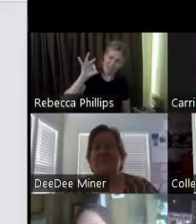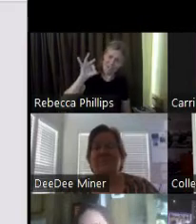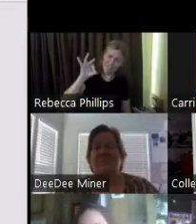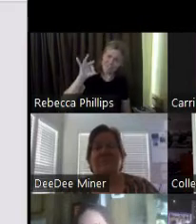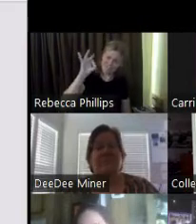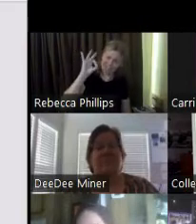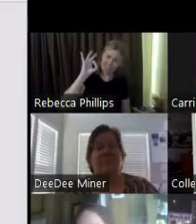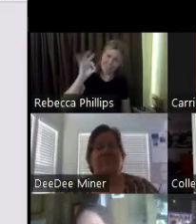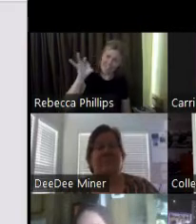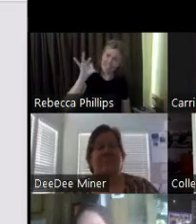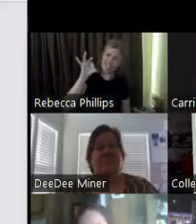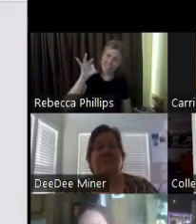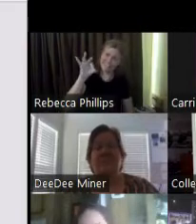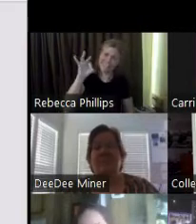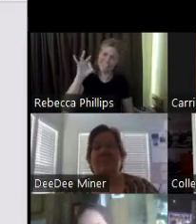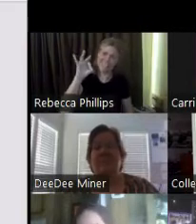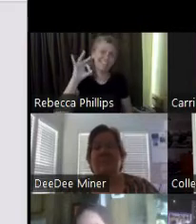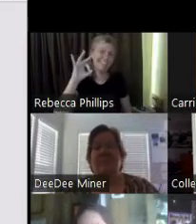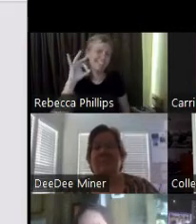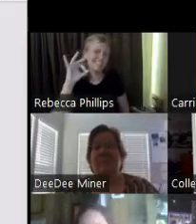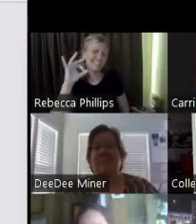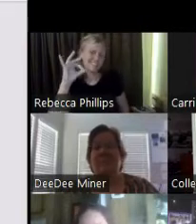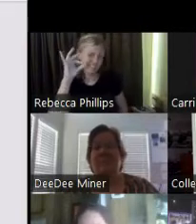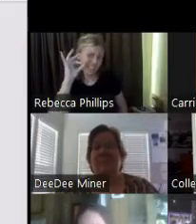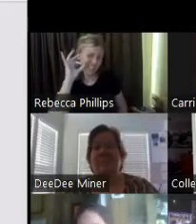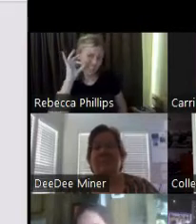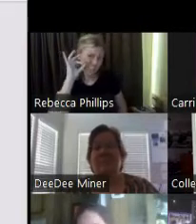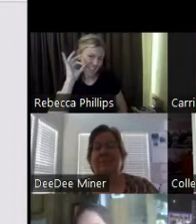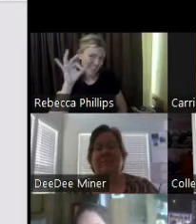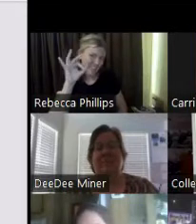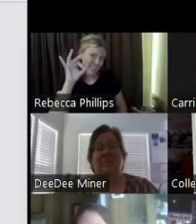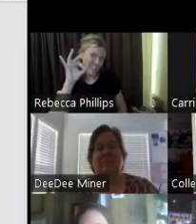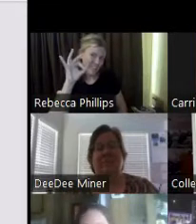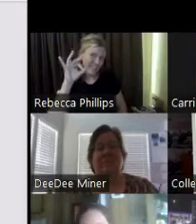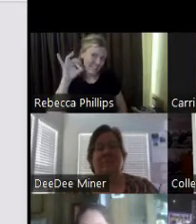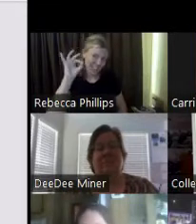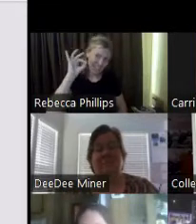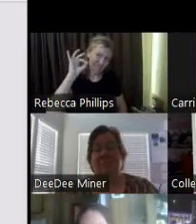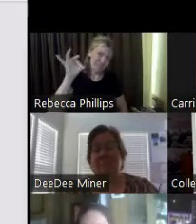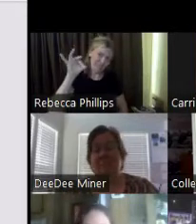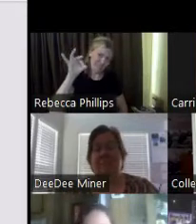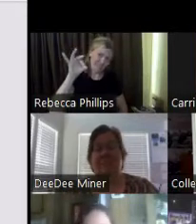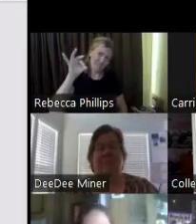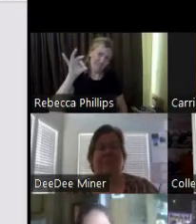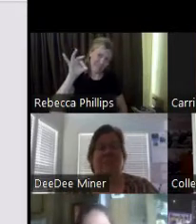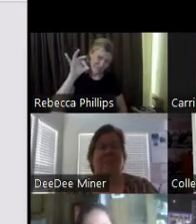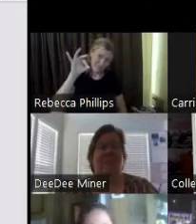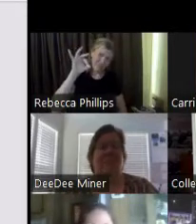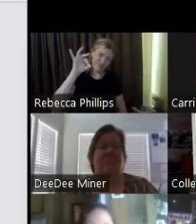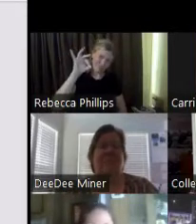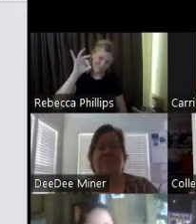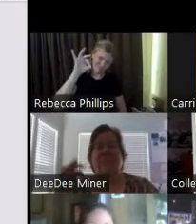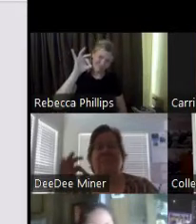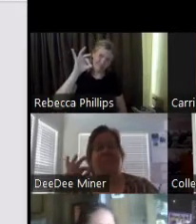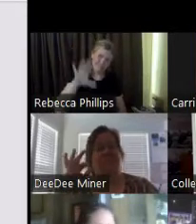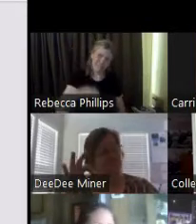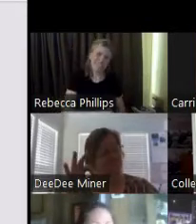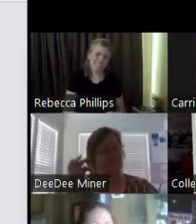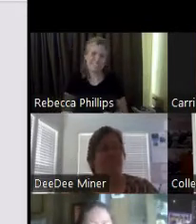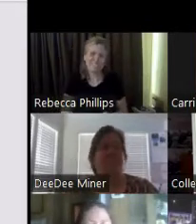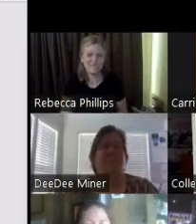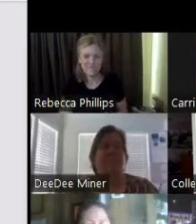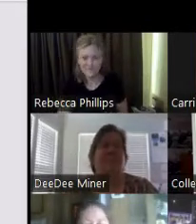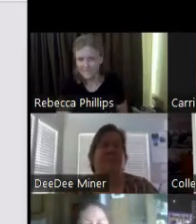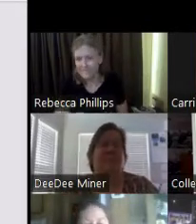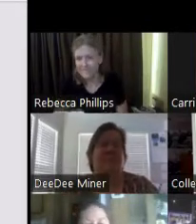looking sharp, you're looking tight. So it's like the okay sign, but then making that face too, like, looks